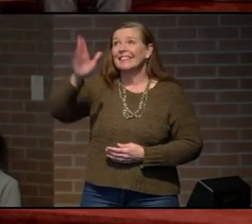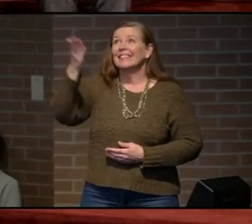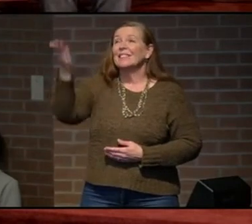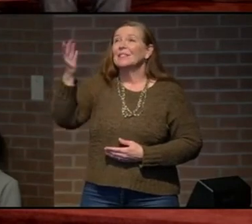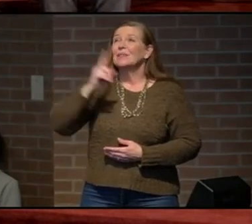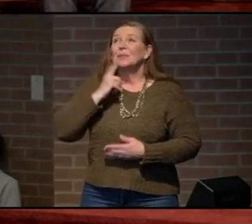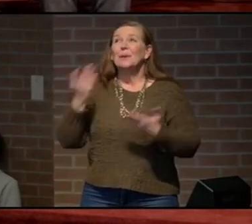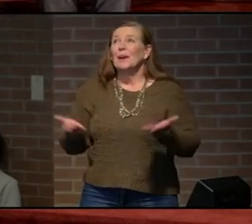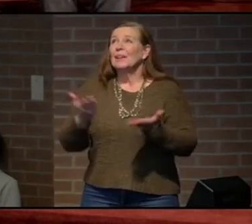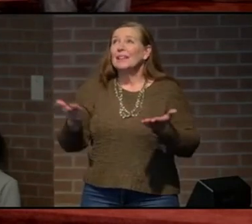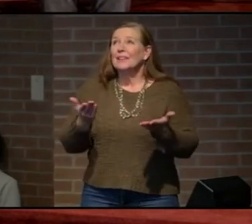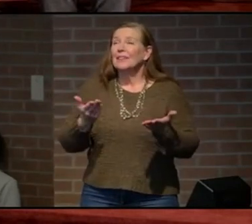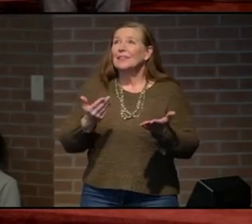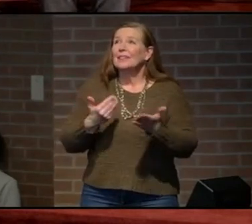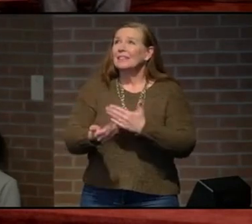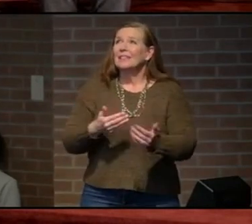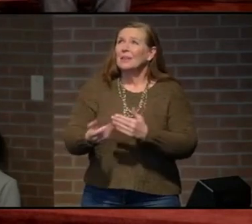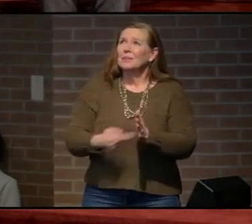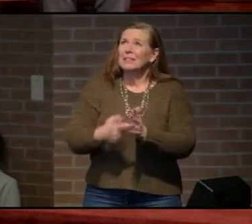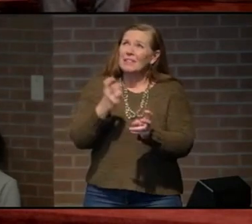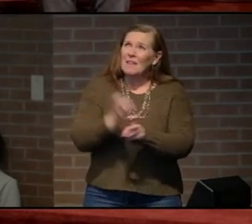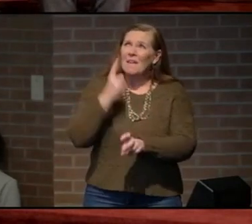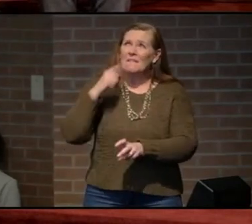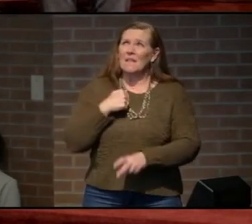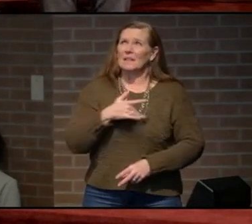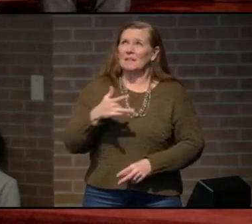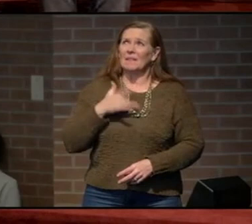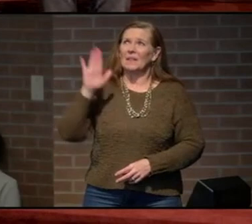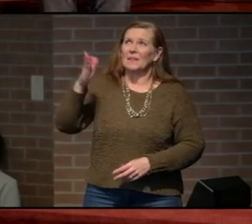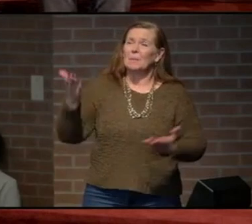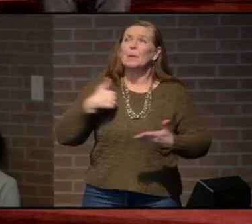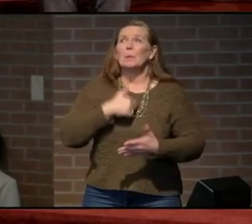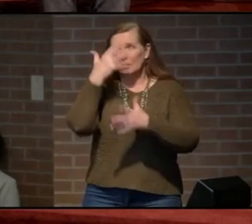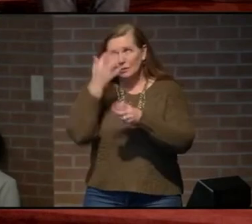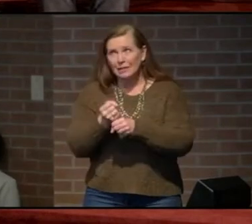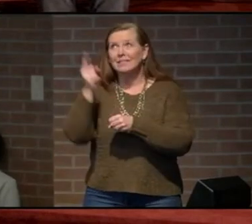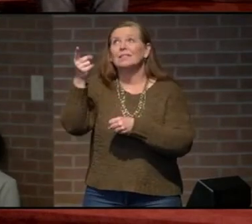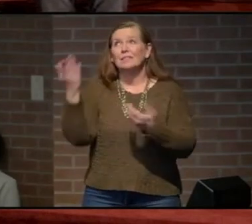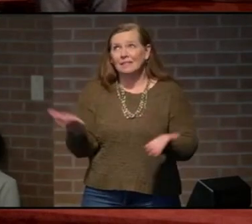Even when it's hard for us to feel your presence, we trust that you are there,